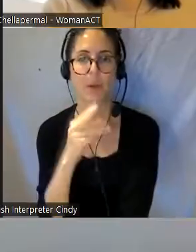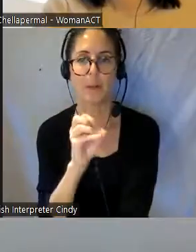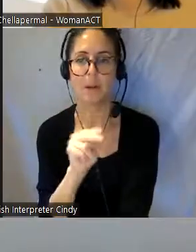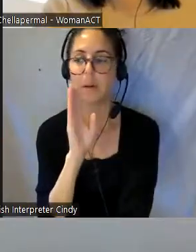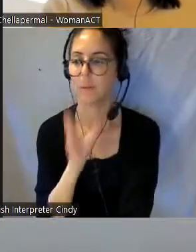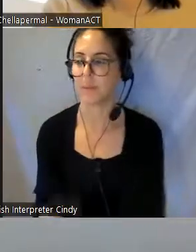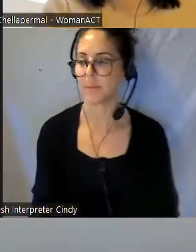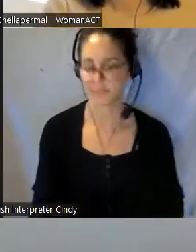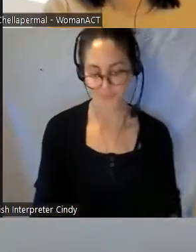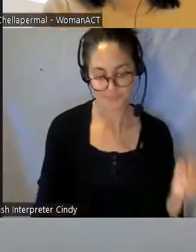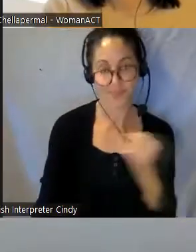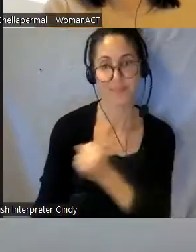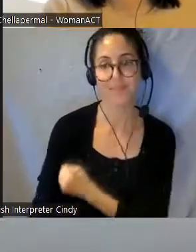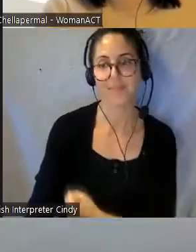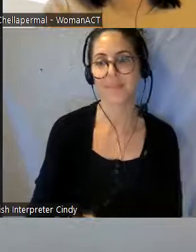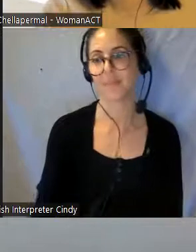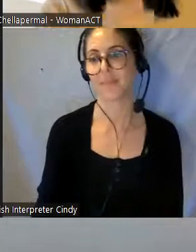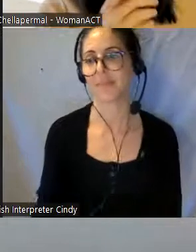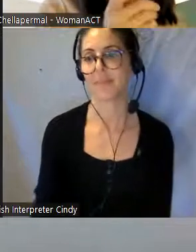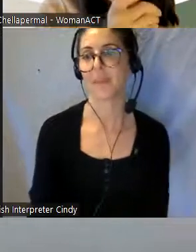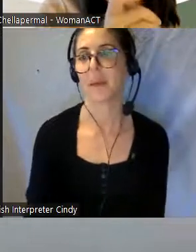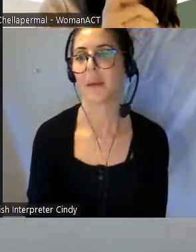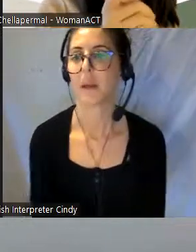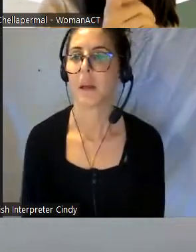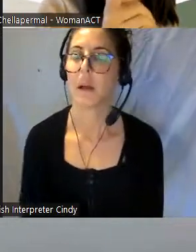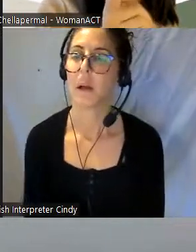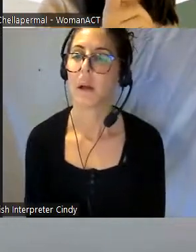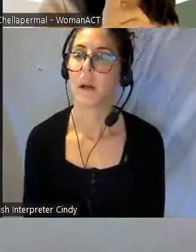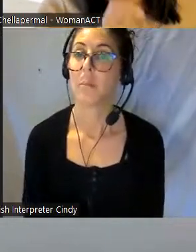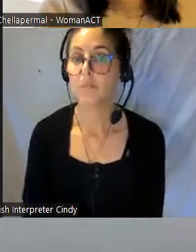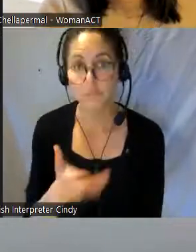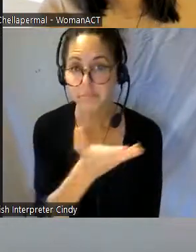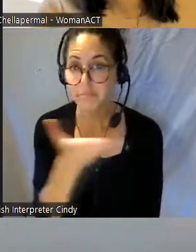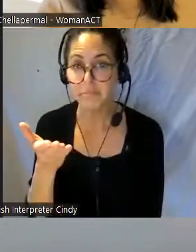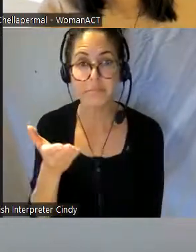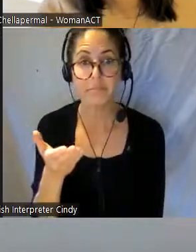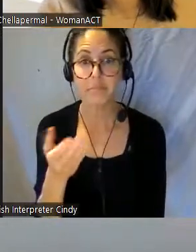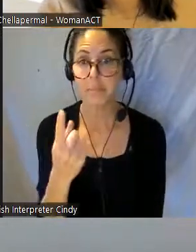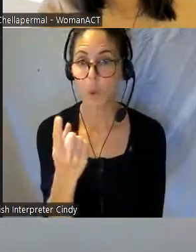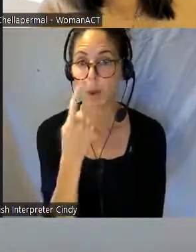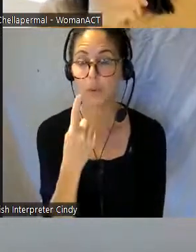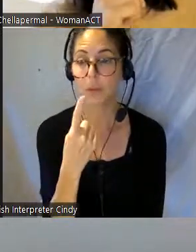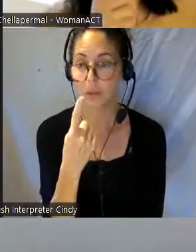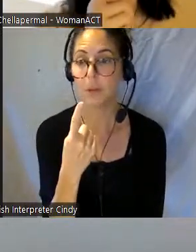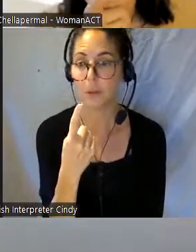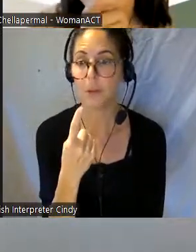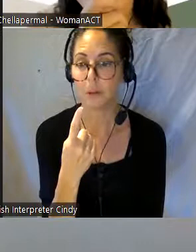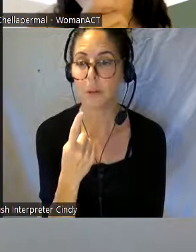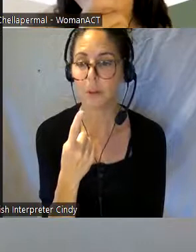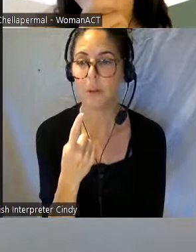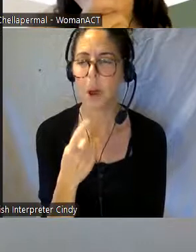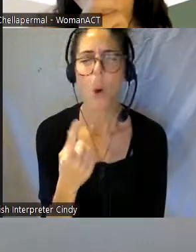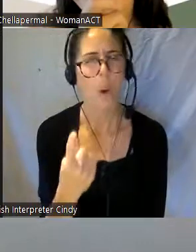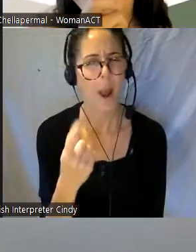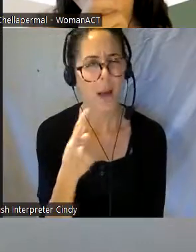there we go. Sorry. So if you have a question, somebody was asking if the videos are